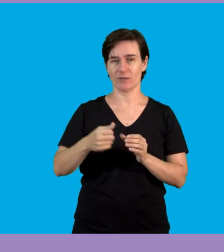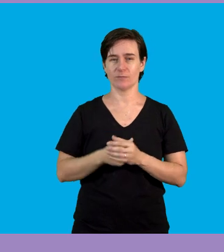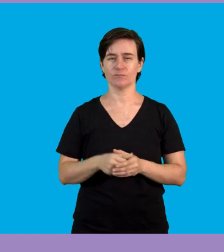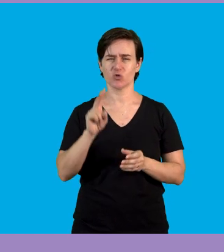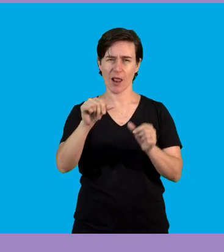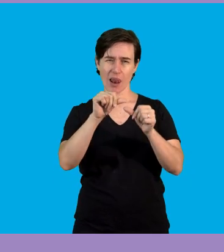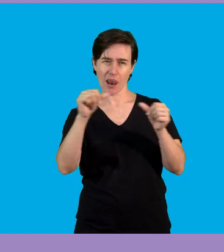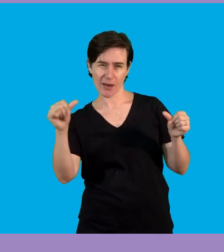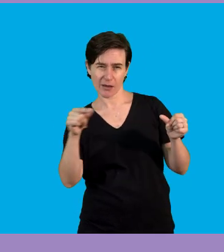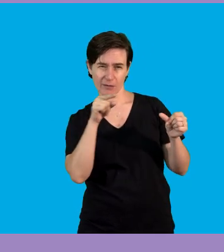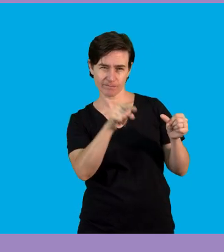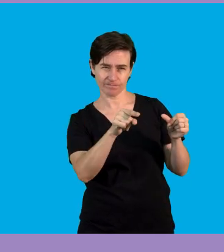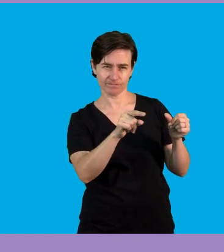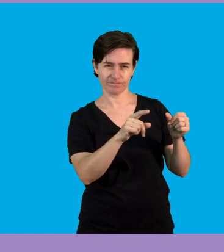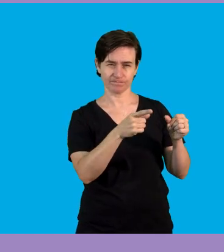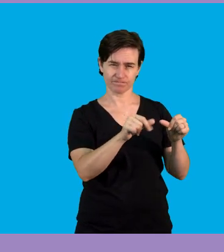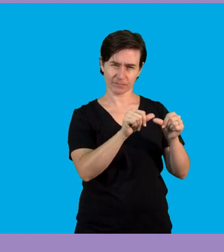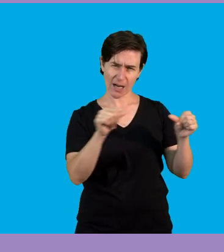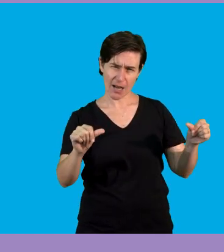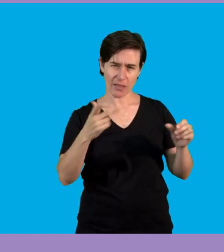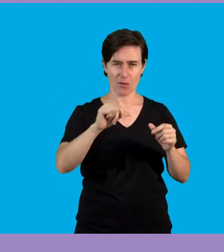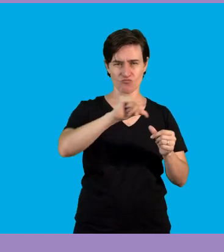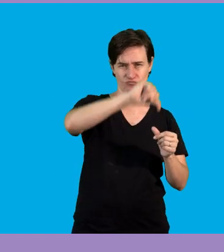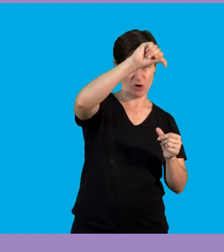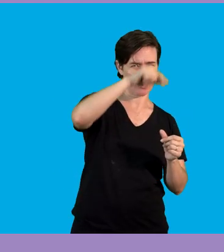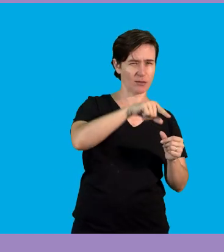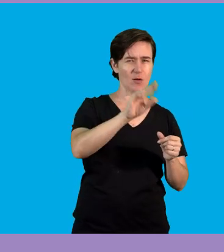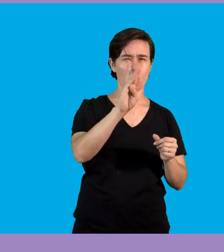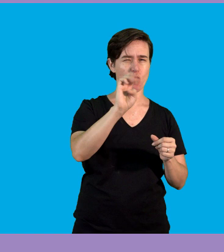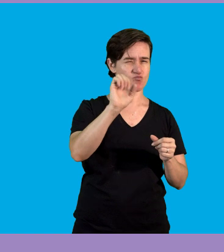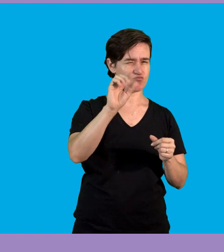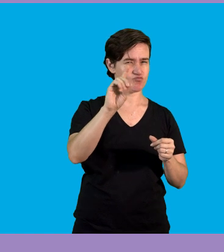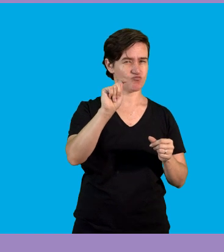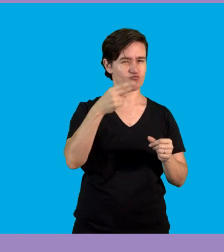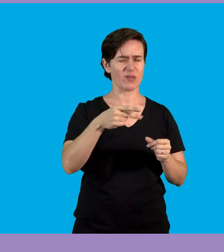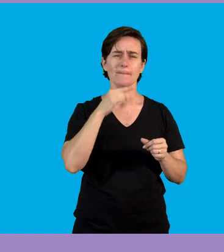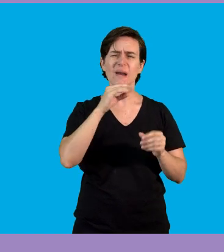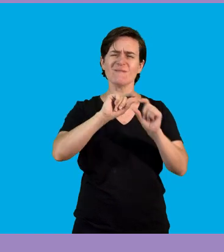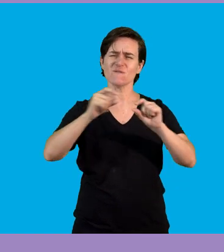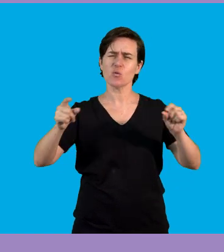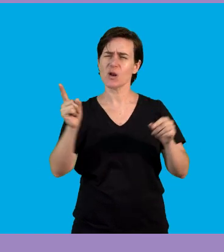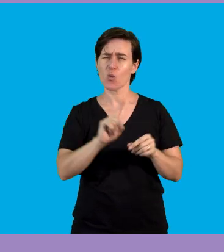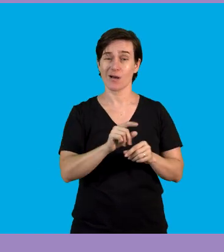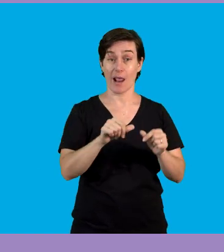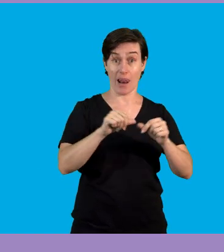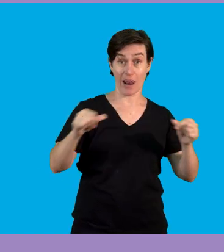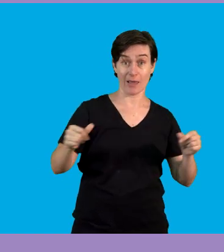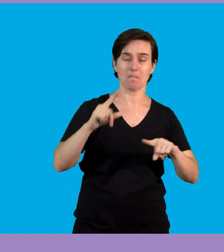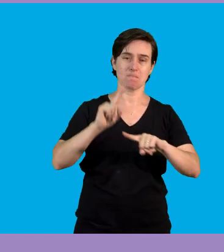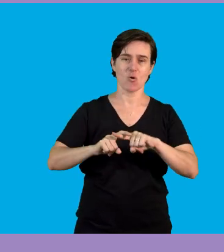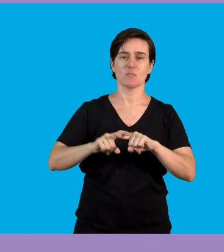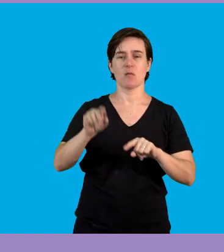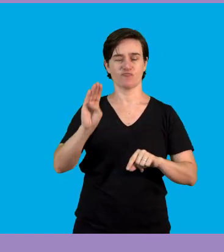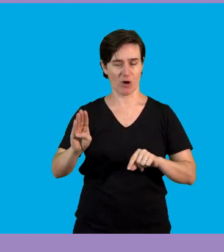see there we have the length and the breadth, and a formula for our rectangle would then be the length multiplied by the